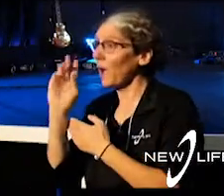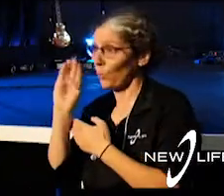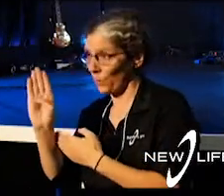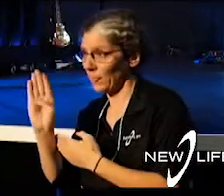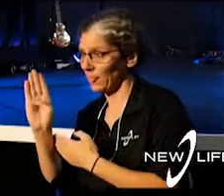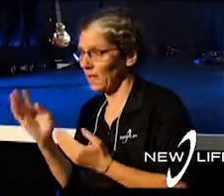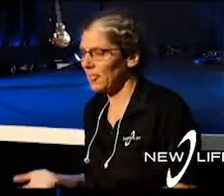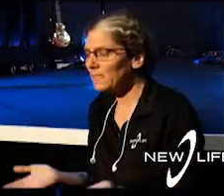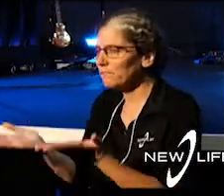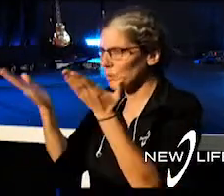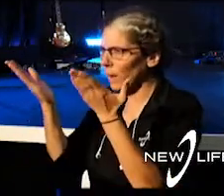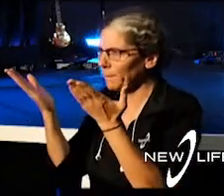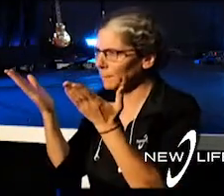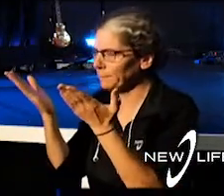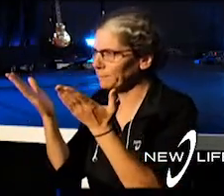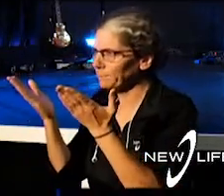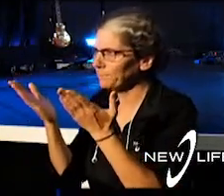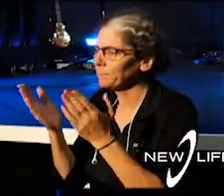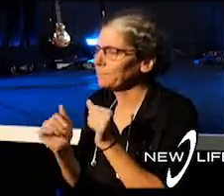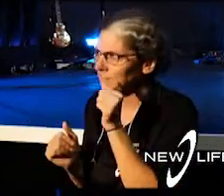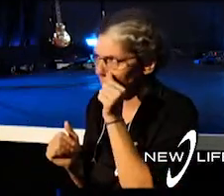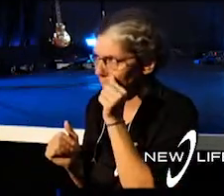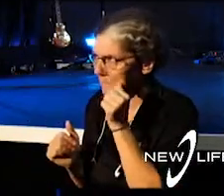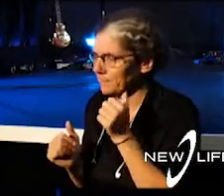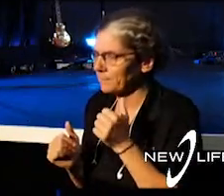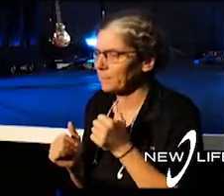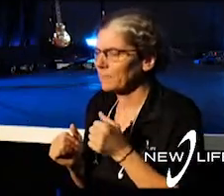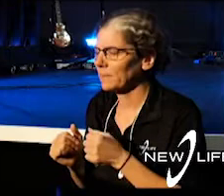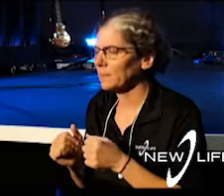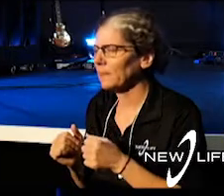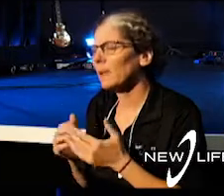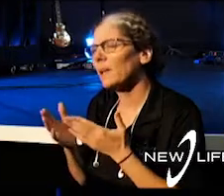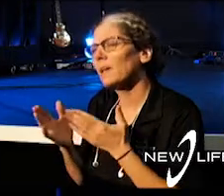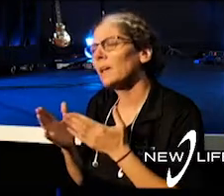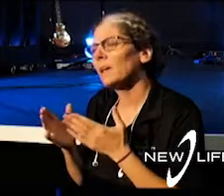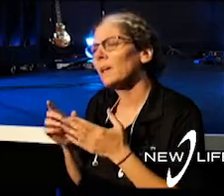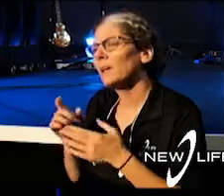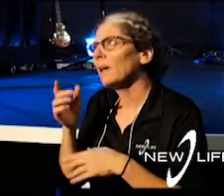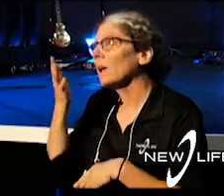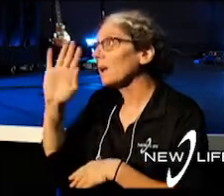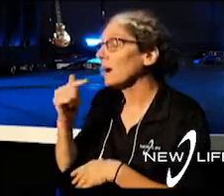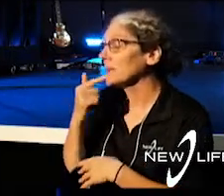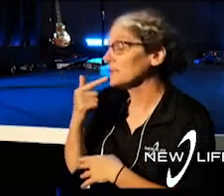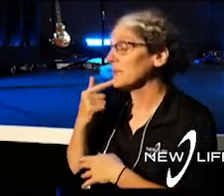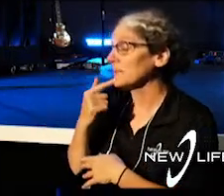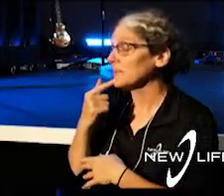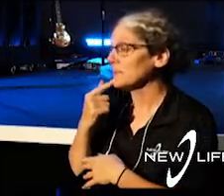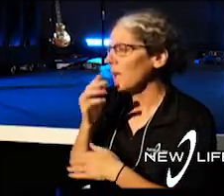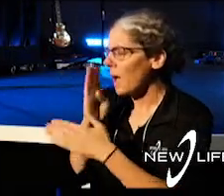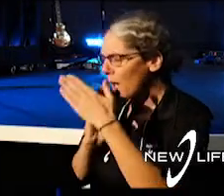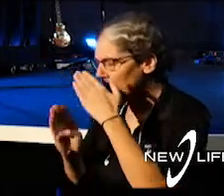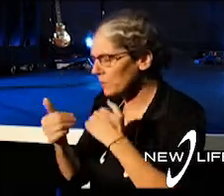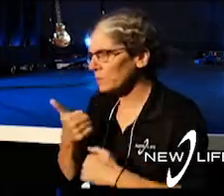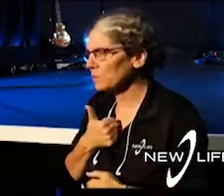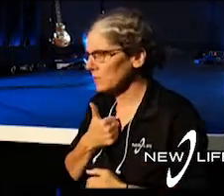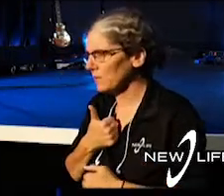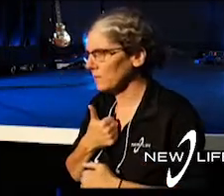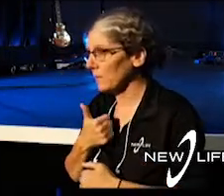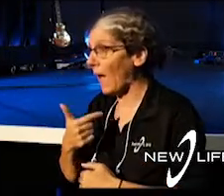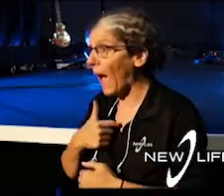better, God says, no. You come to me with a humble heart, and I will lift you up.